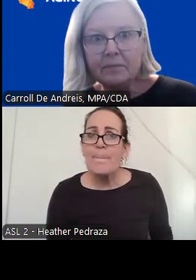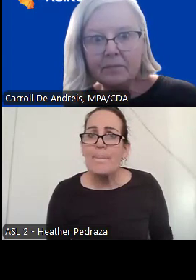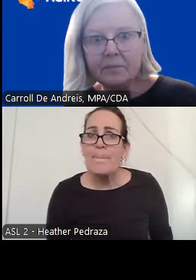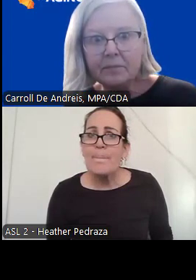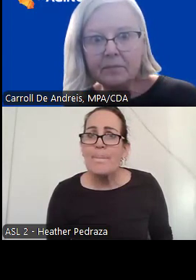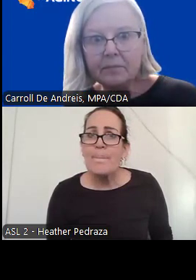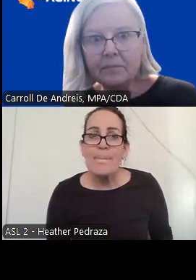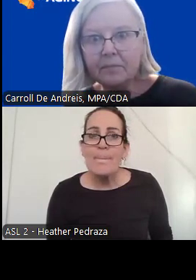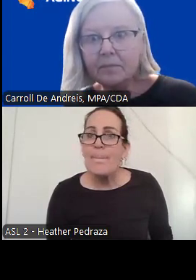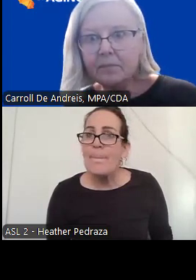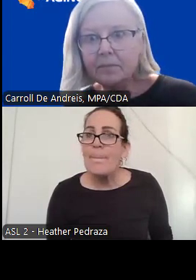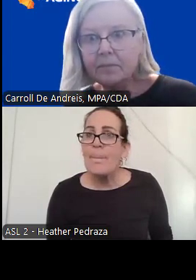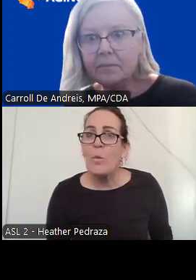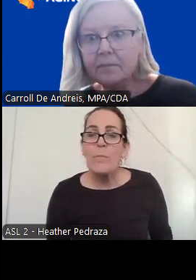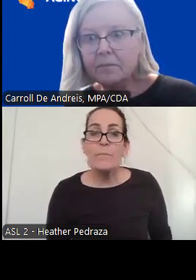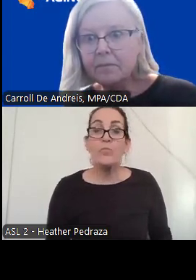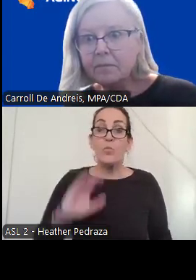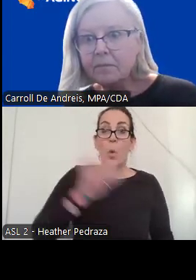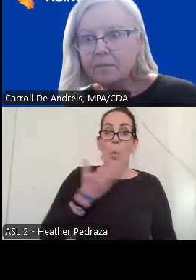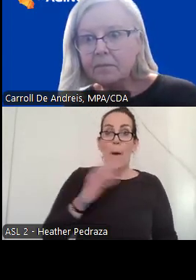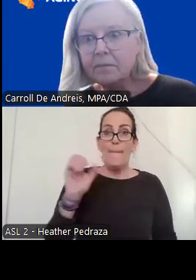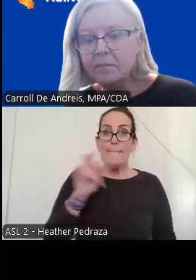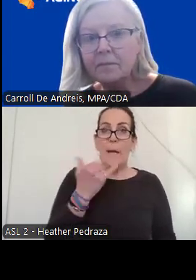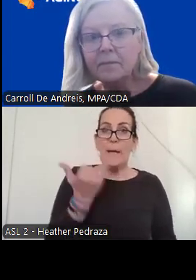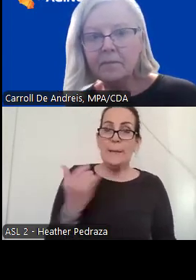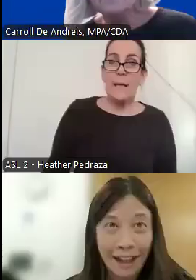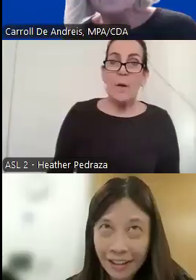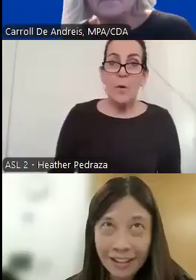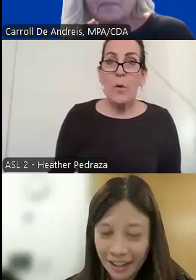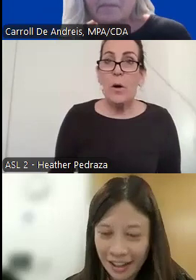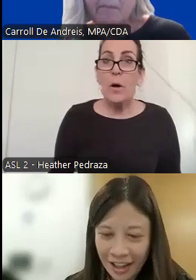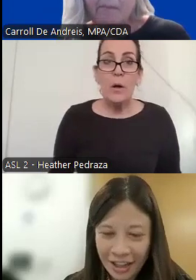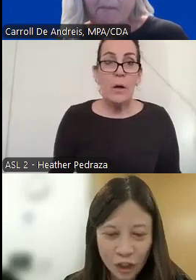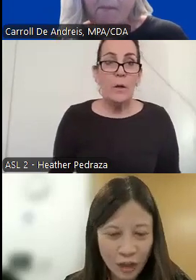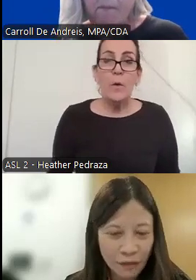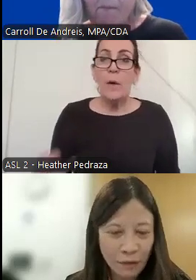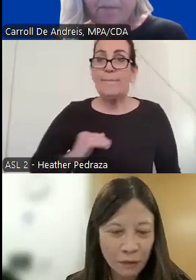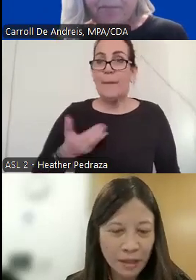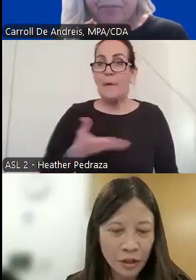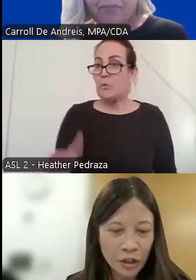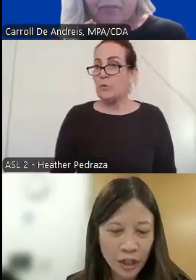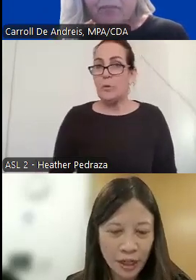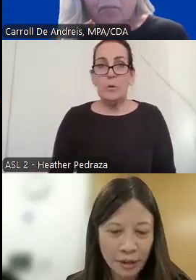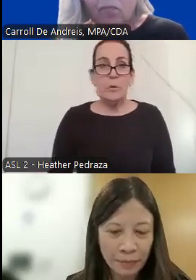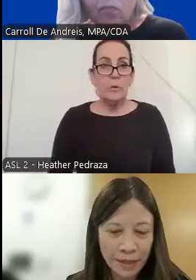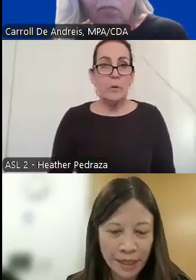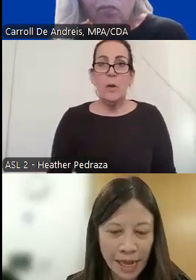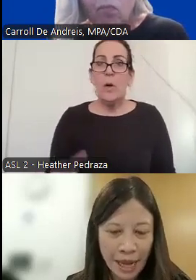part of the segment, I'd like to introduce Ross Lalian, Chief of